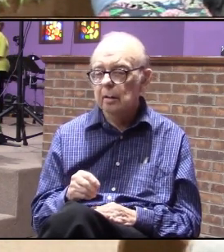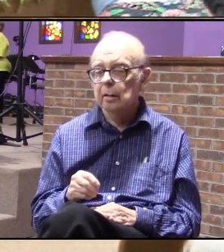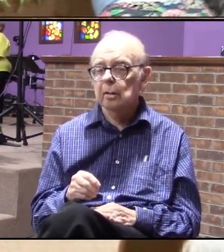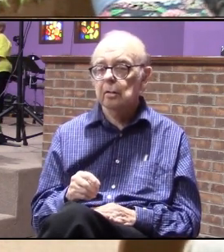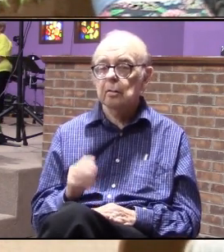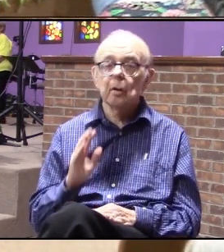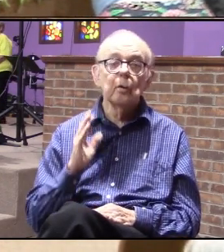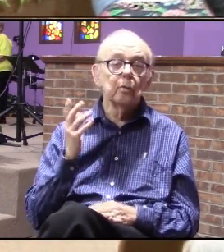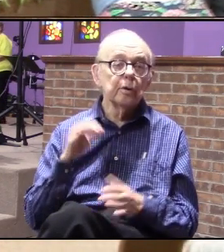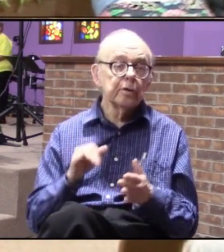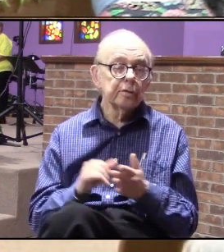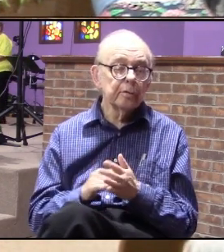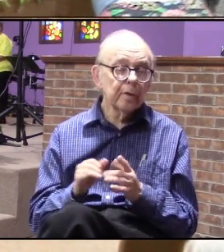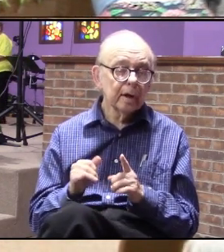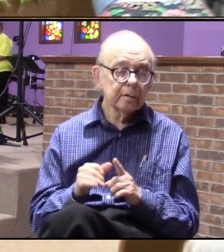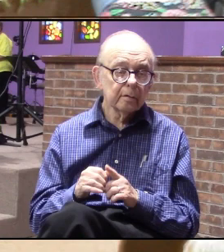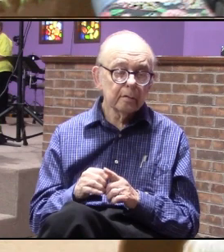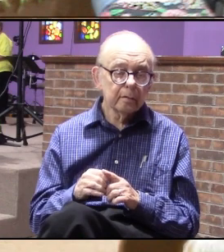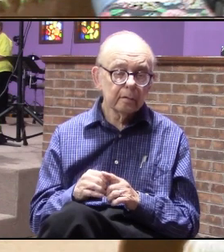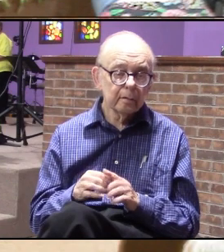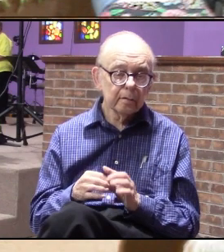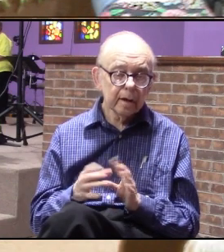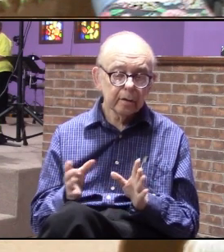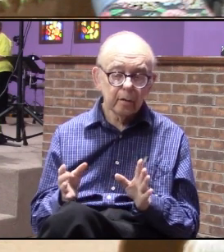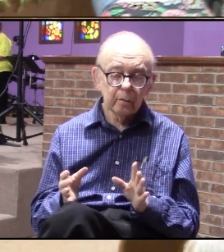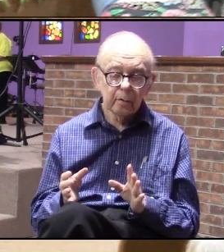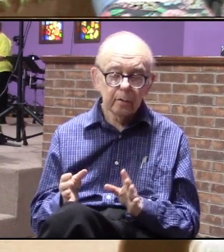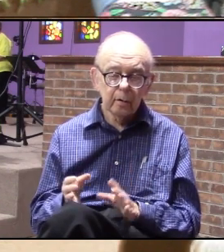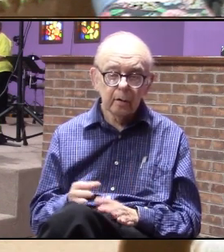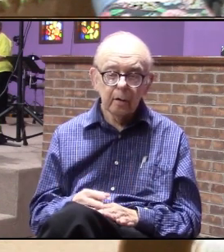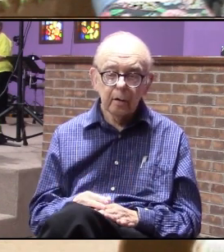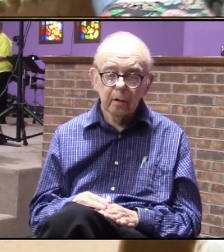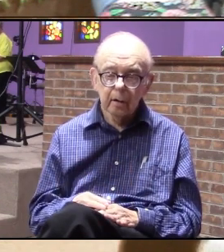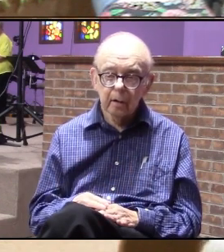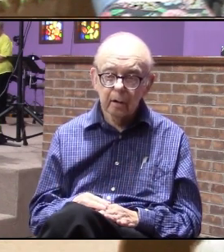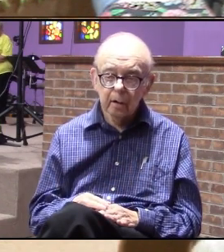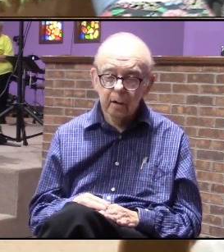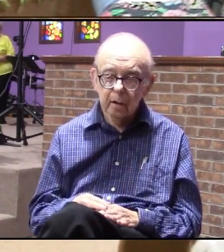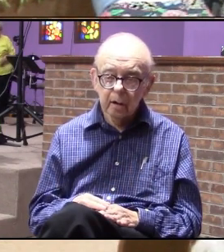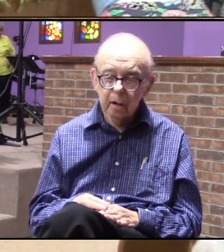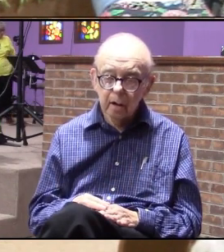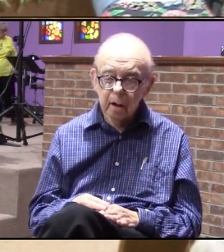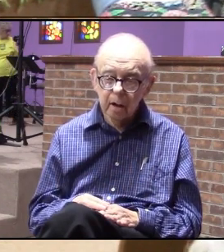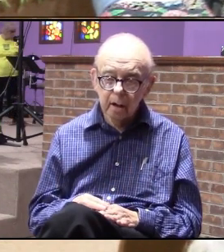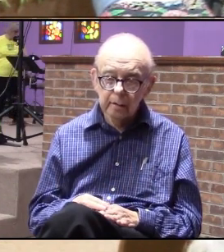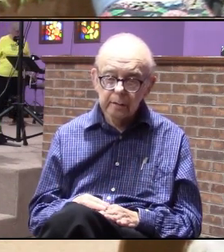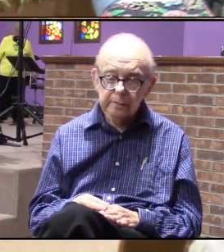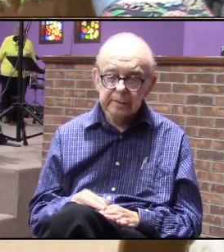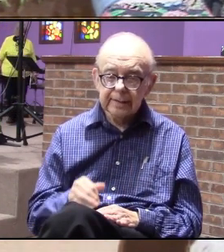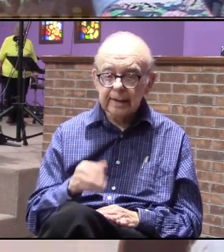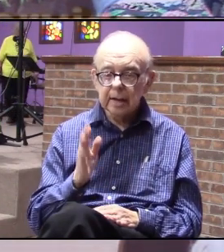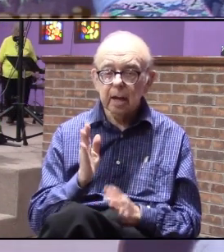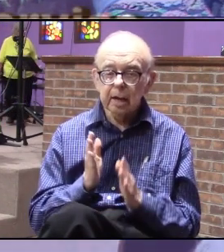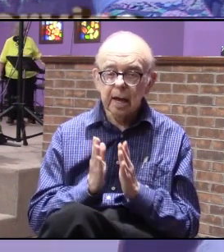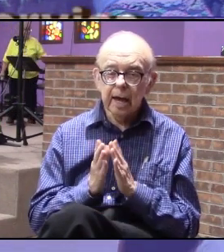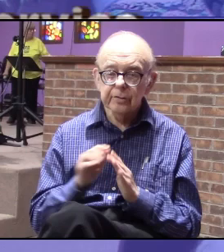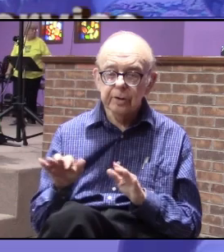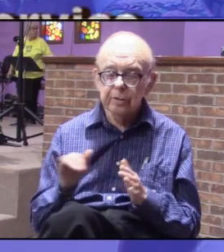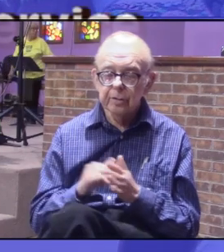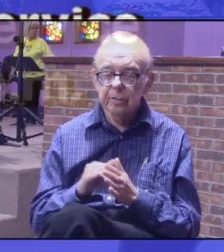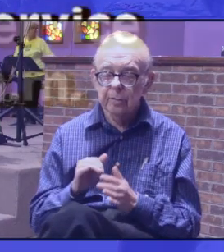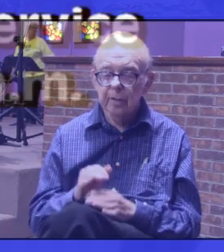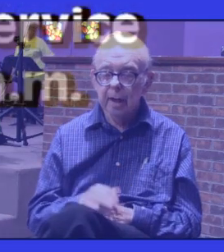Will you? Will you? Because that's what he's asking you to do.